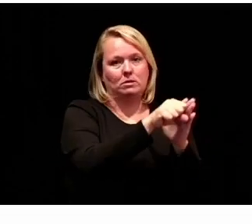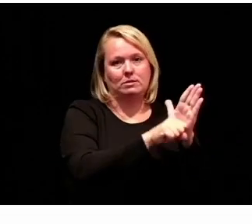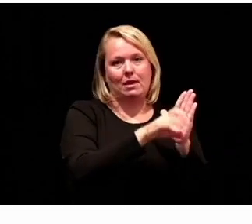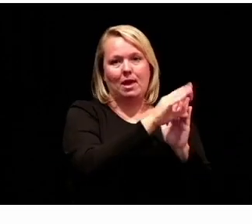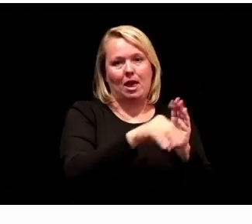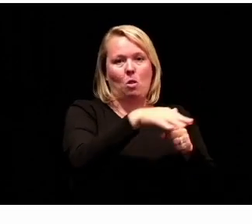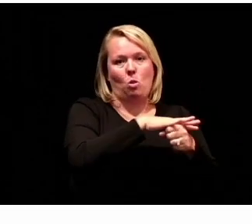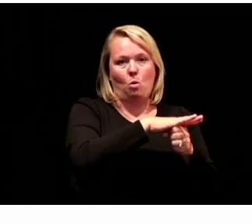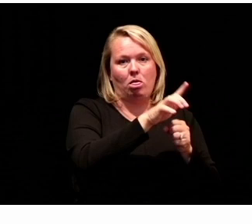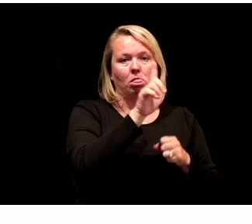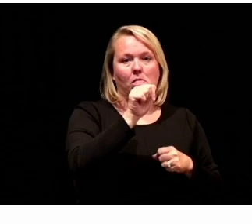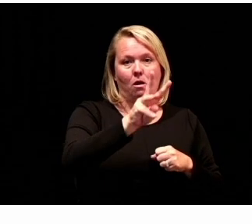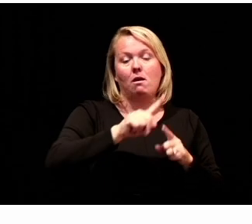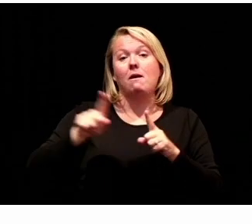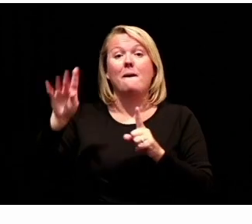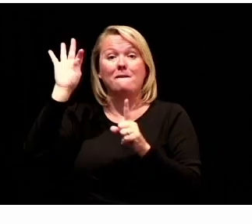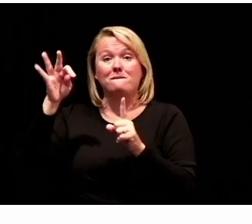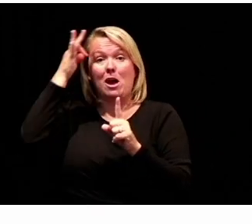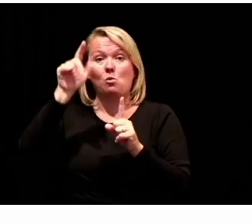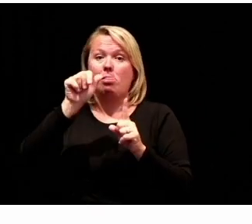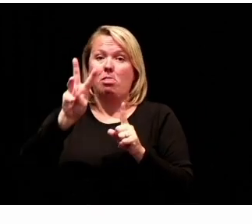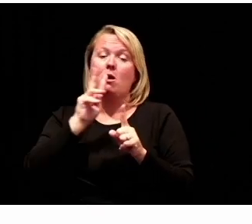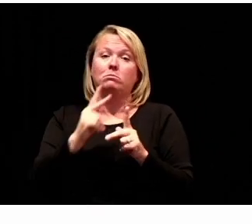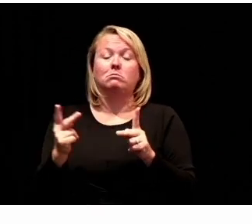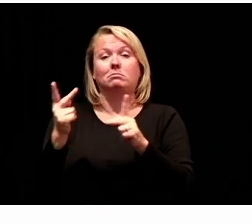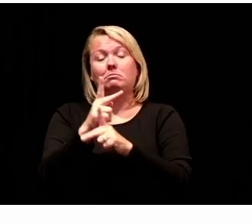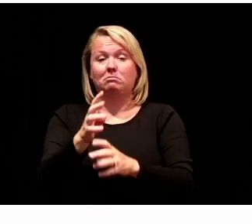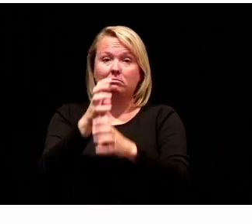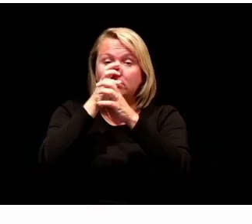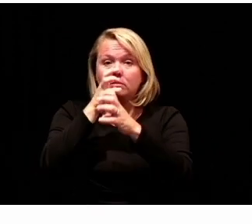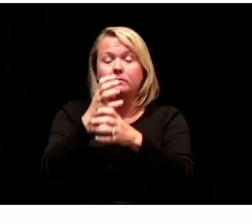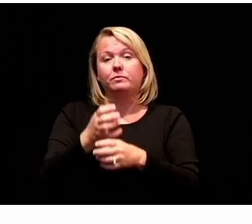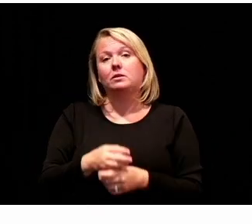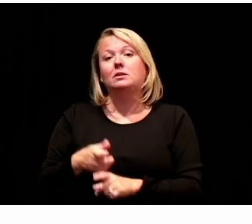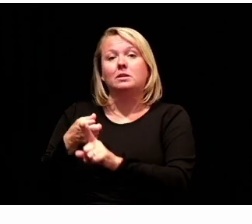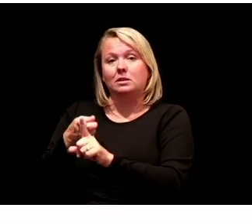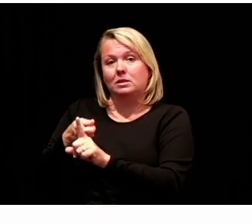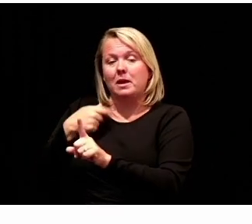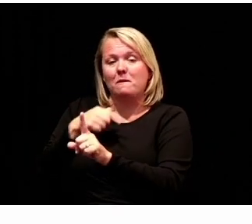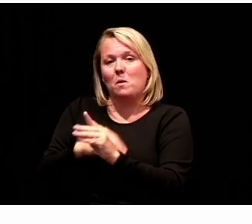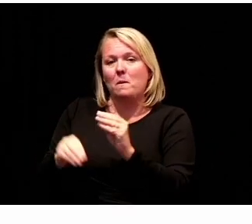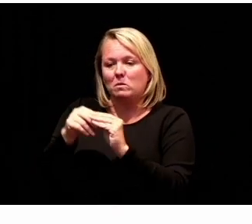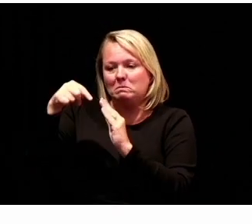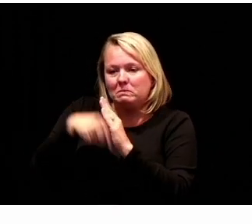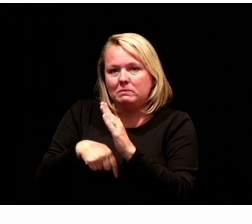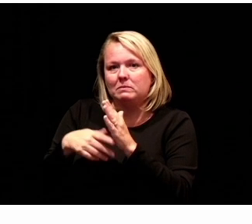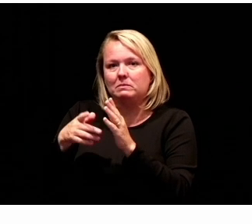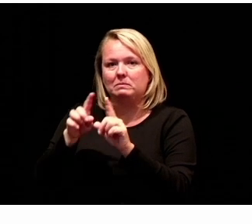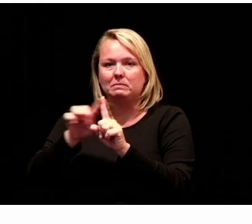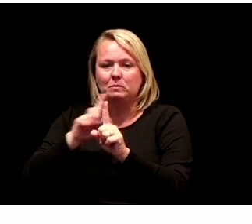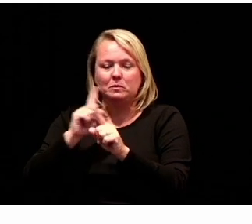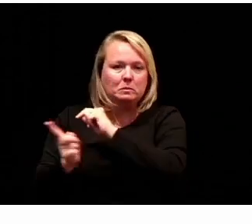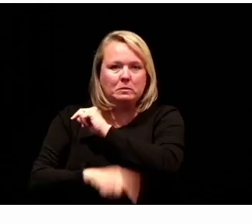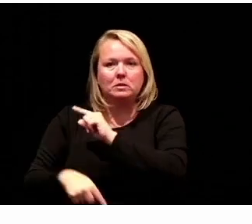an incarceration study. I don't think I need to go through the details. I don't think it's going to surprise anybody, but